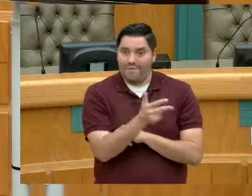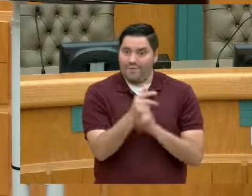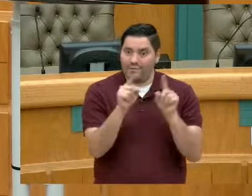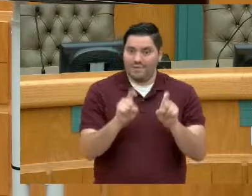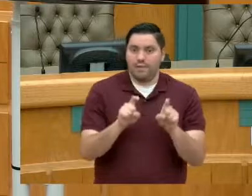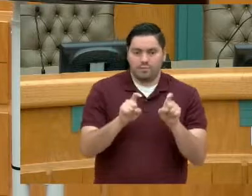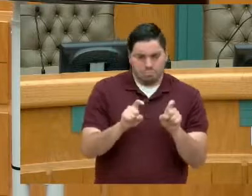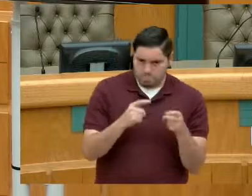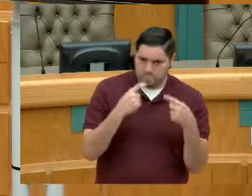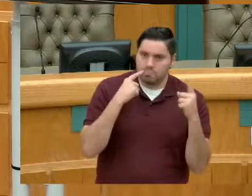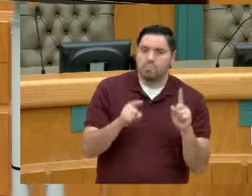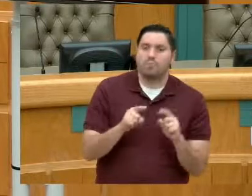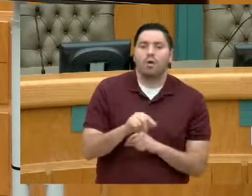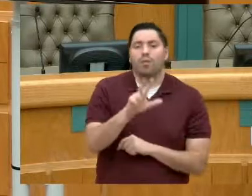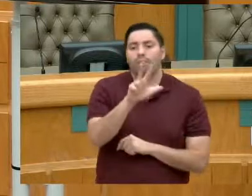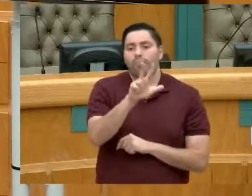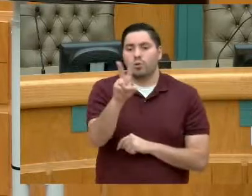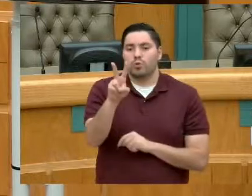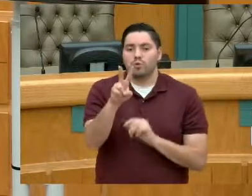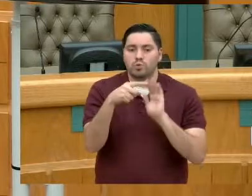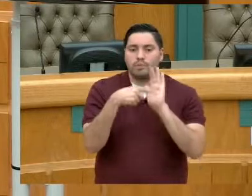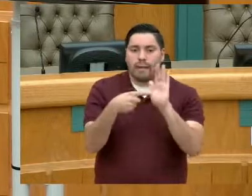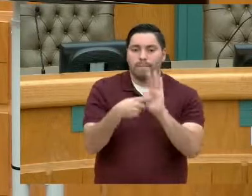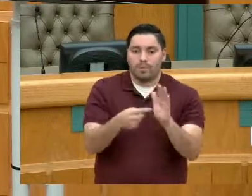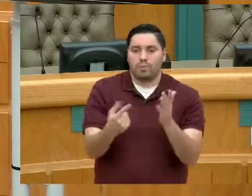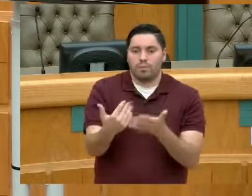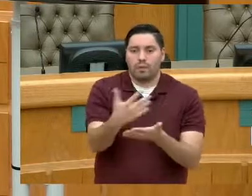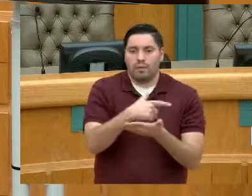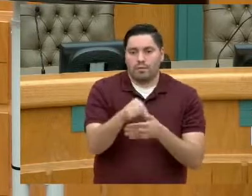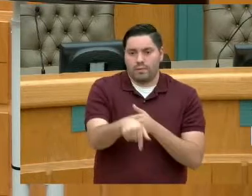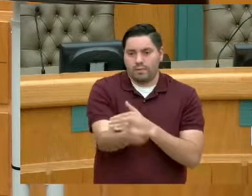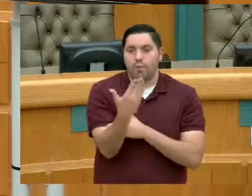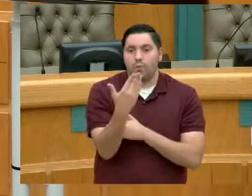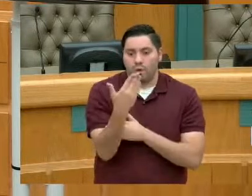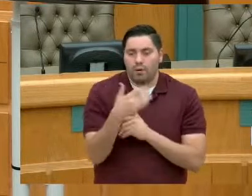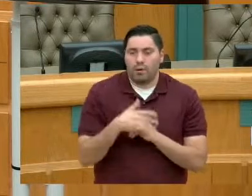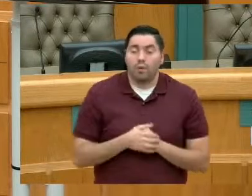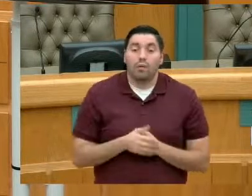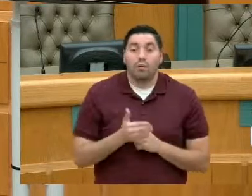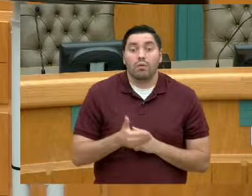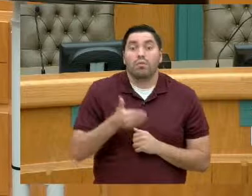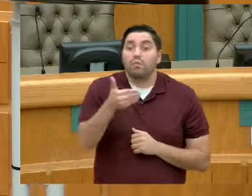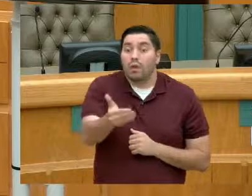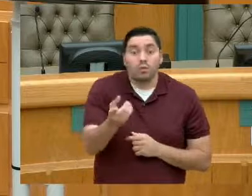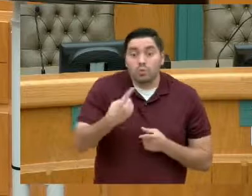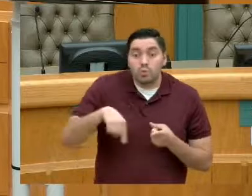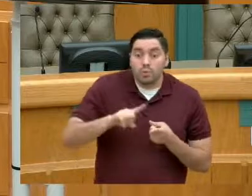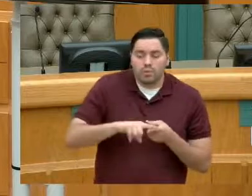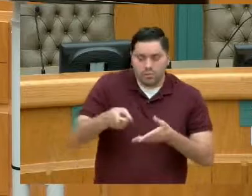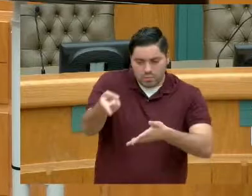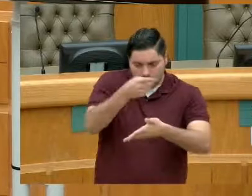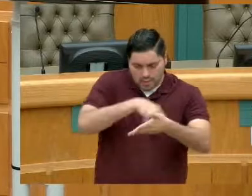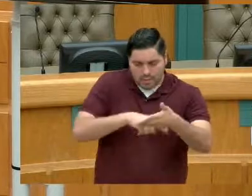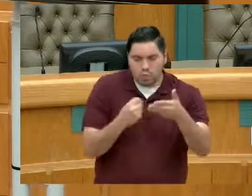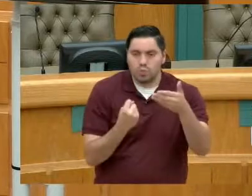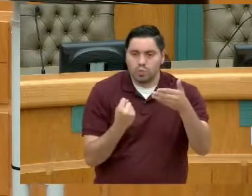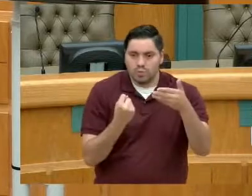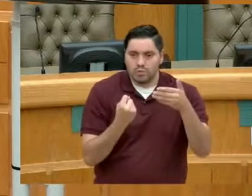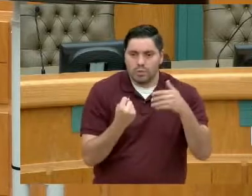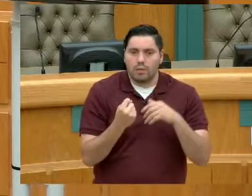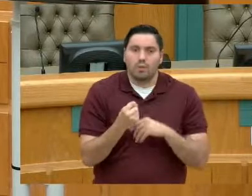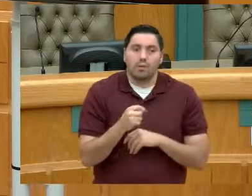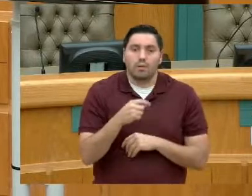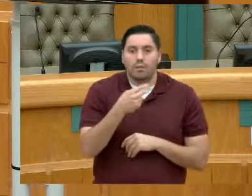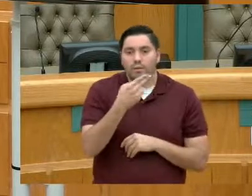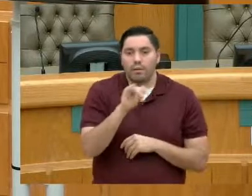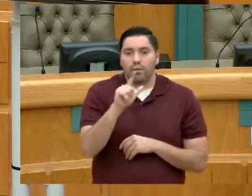well, and we had 32 samples that were collected this morning. The next drive-thru will be next week, next Tuesday, at the